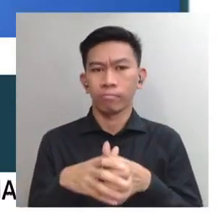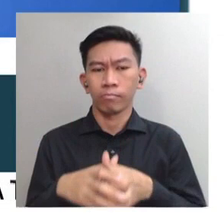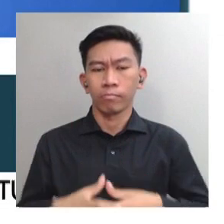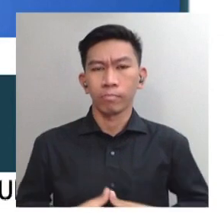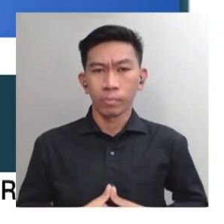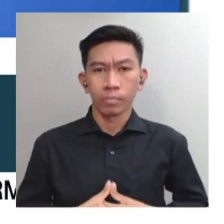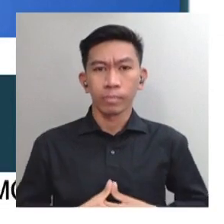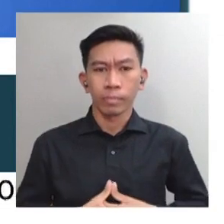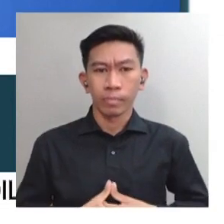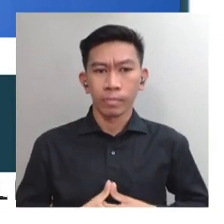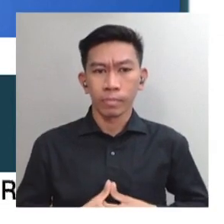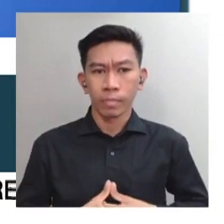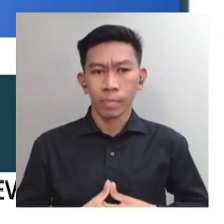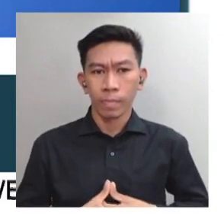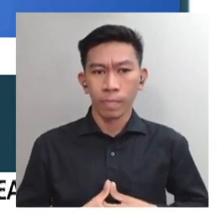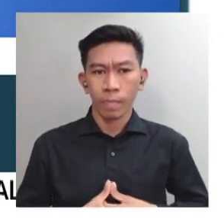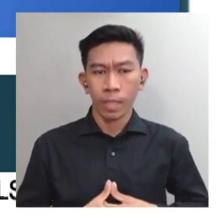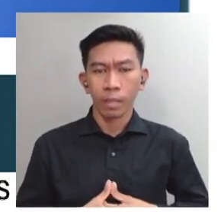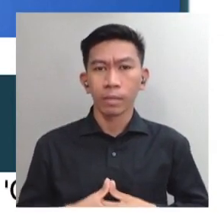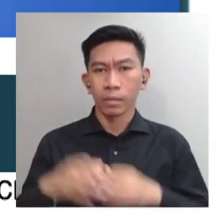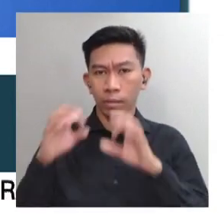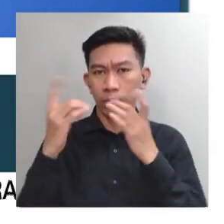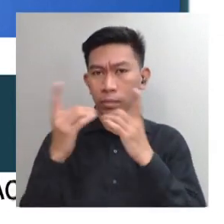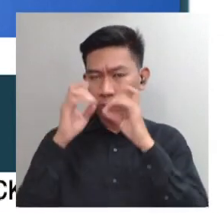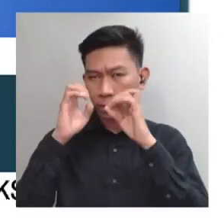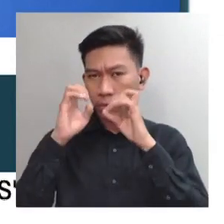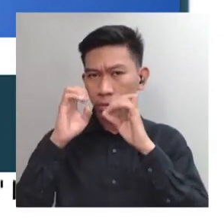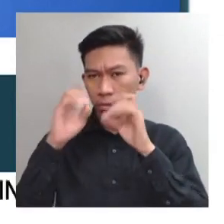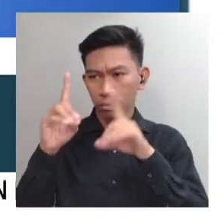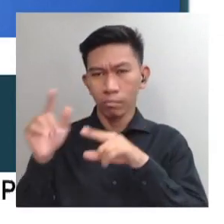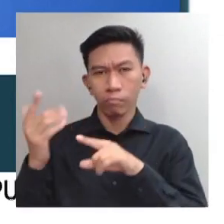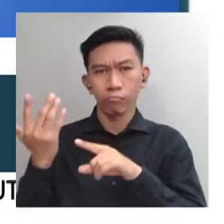The Education Department is strongly denying the harassment claims.